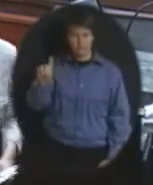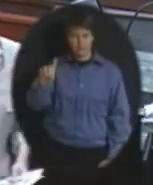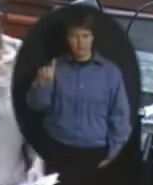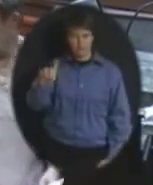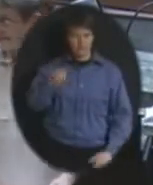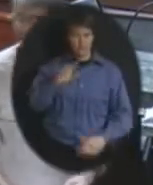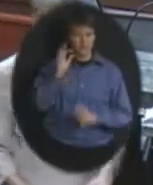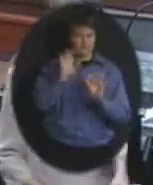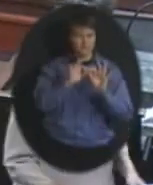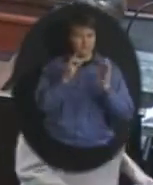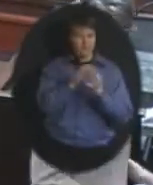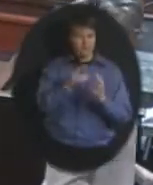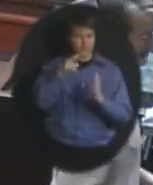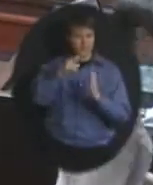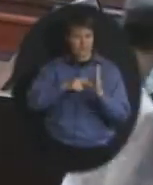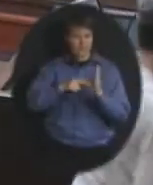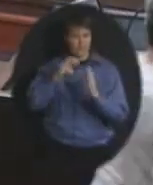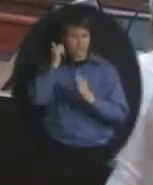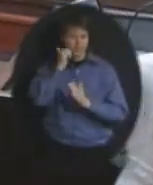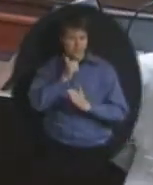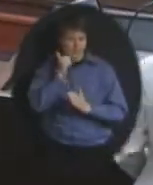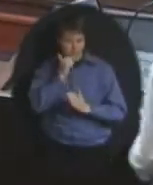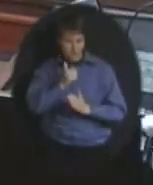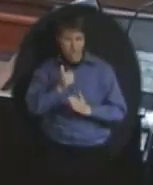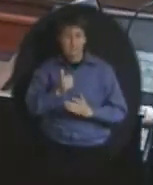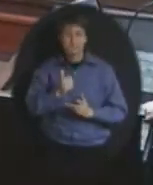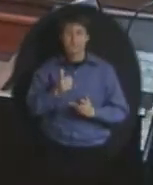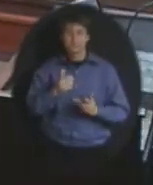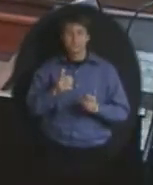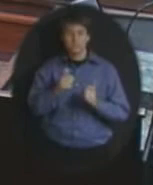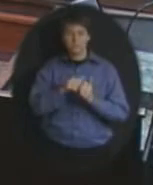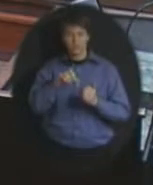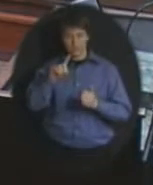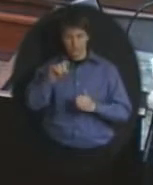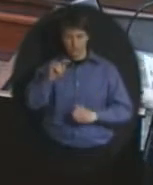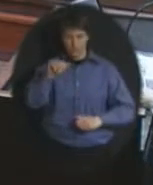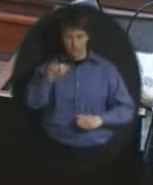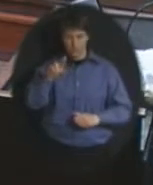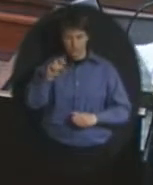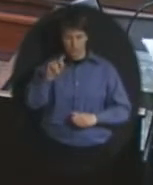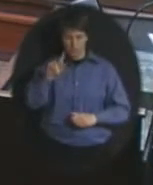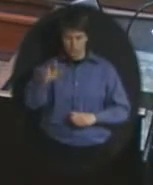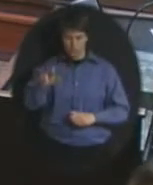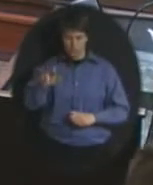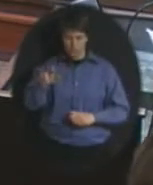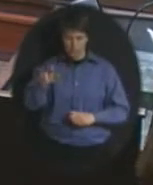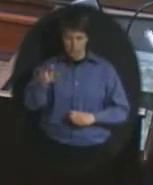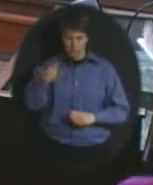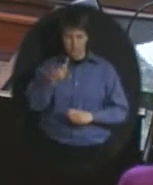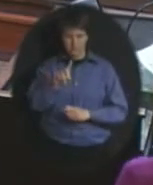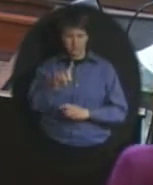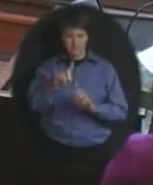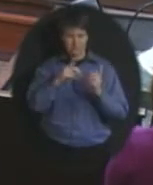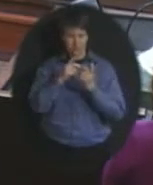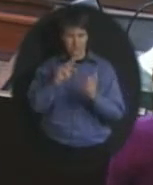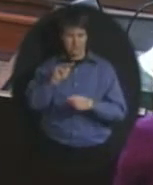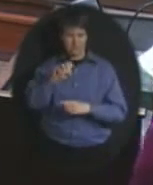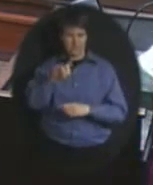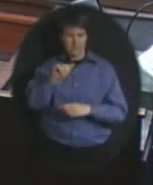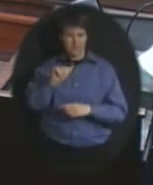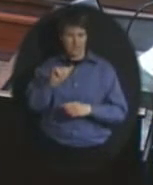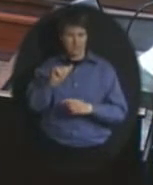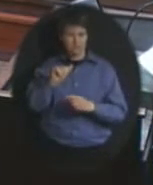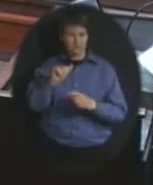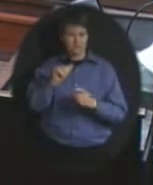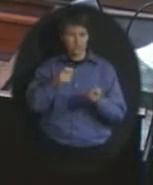Day. And leading us tonight is Donna Roper, our District Library Media Coordinator, and Dr. Banikowski, our